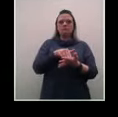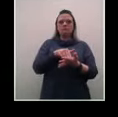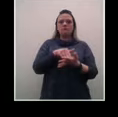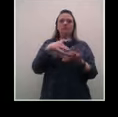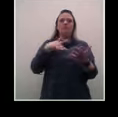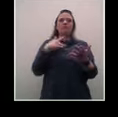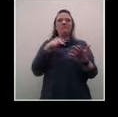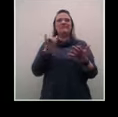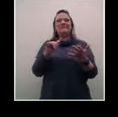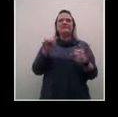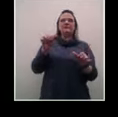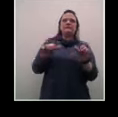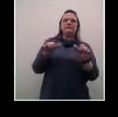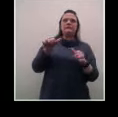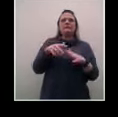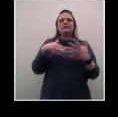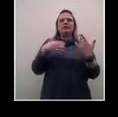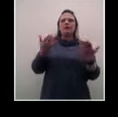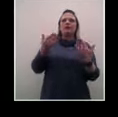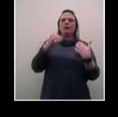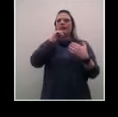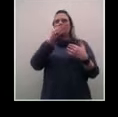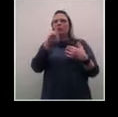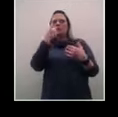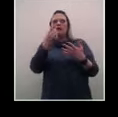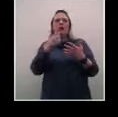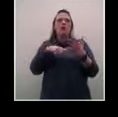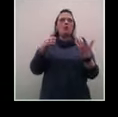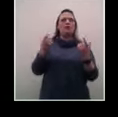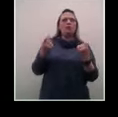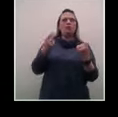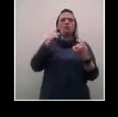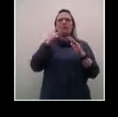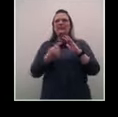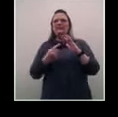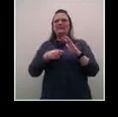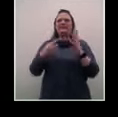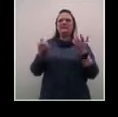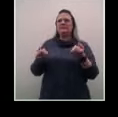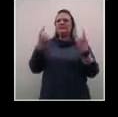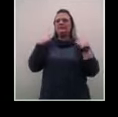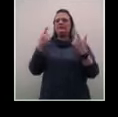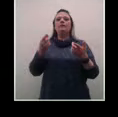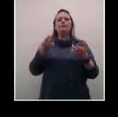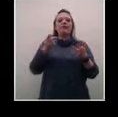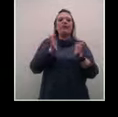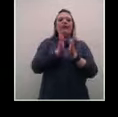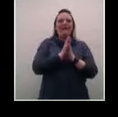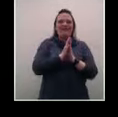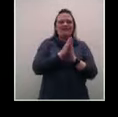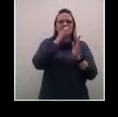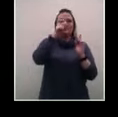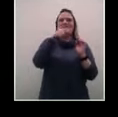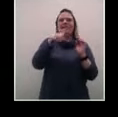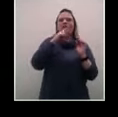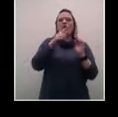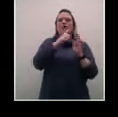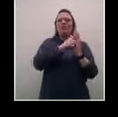and feel that you don't have the information around isolation, ask them. They're legally obligated to give them to